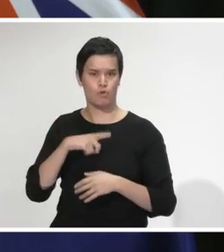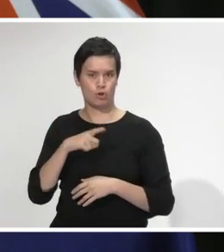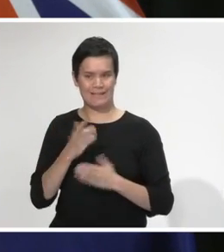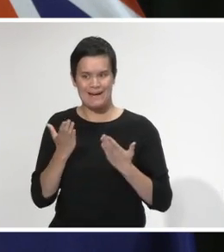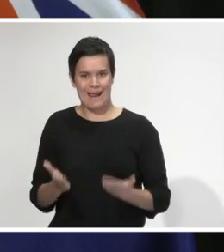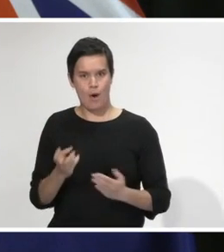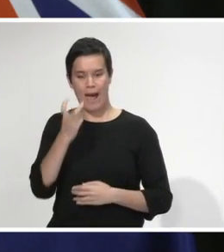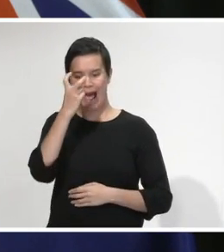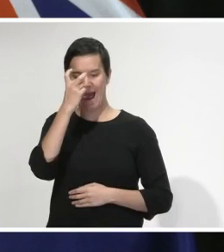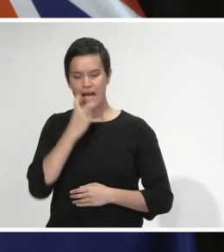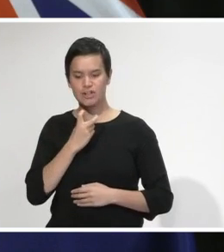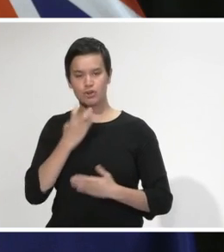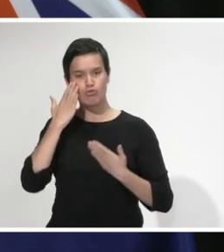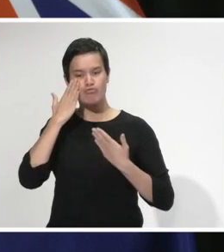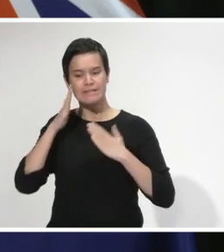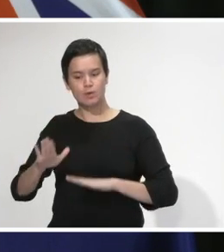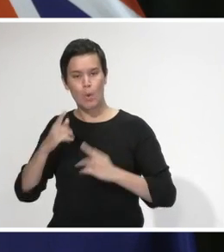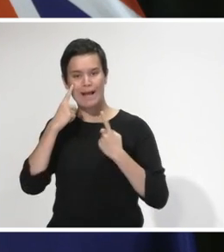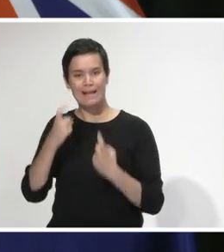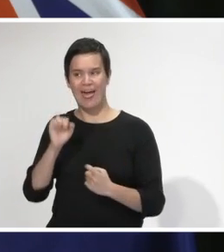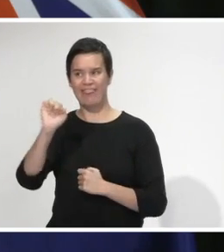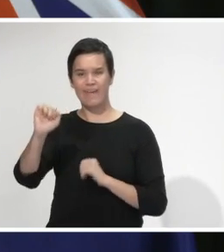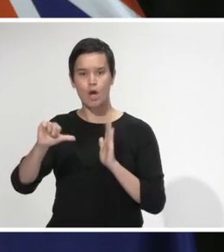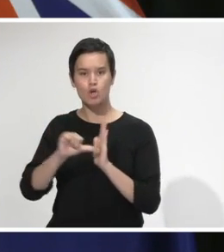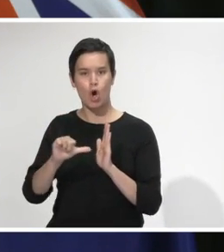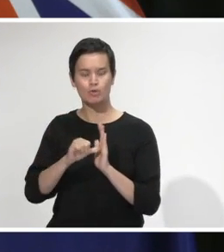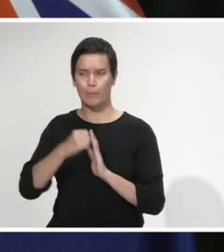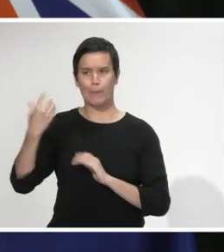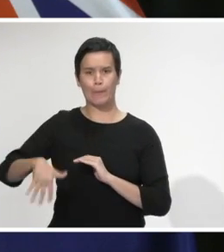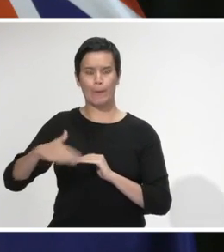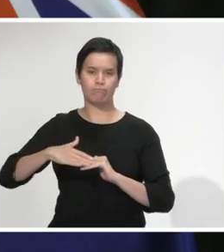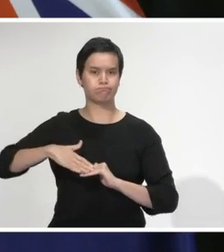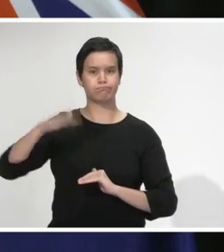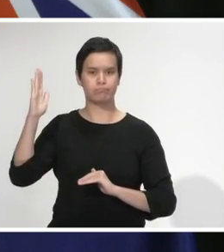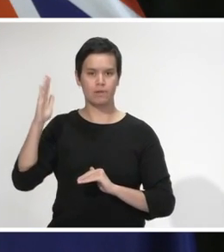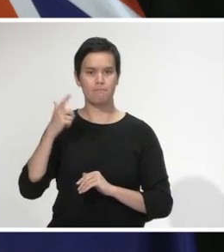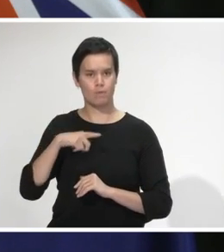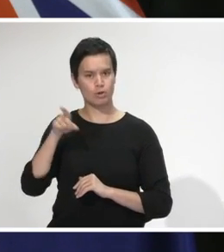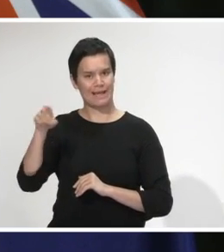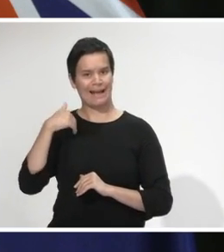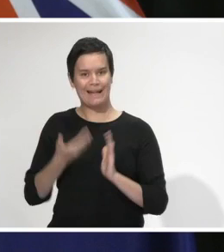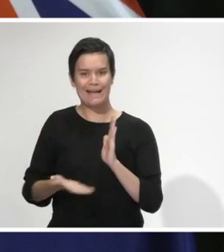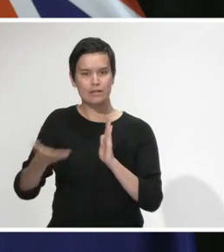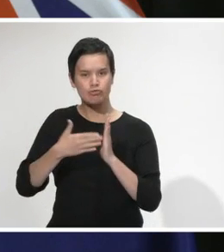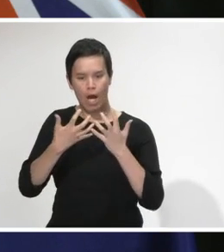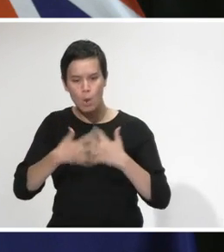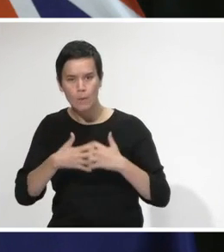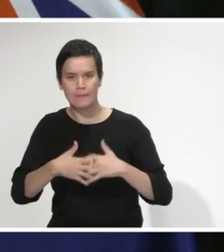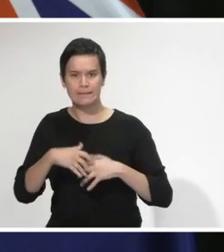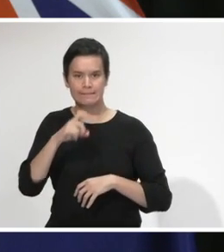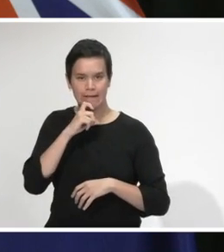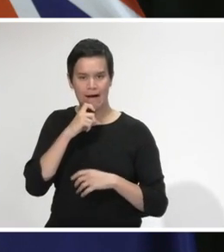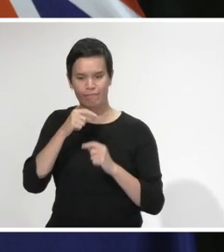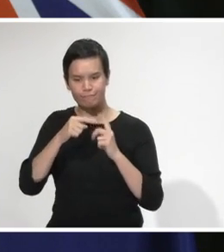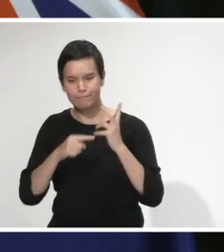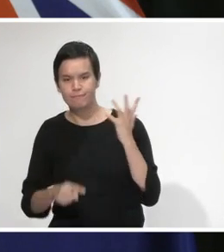they are incurring to look after, to both prepare and look after people who may have or who do have COVID-19, for extra security